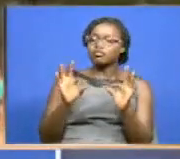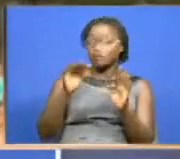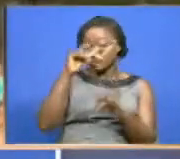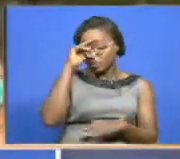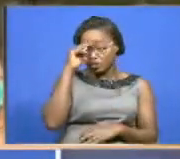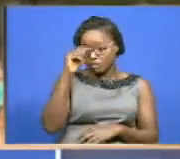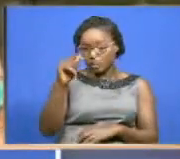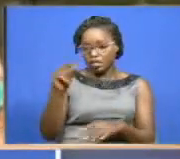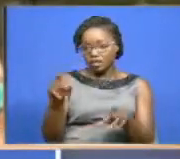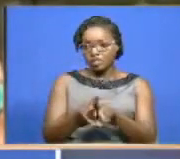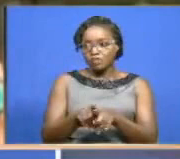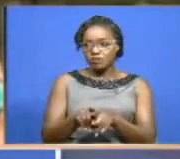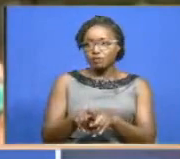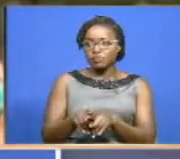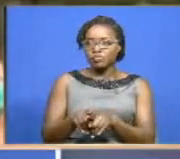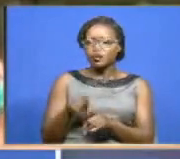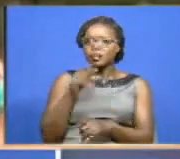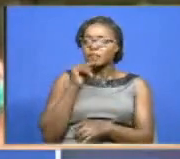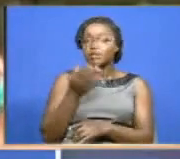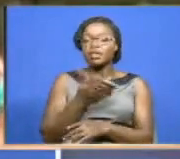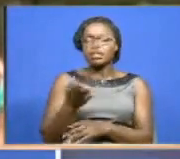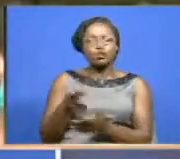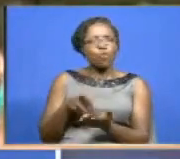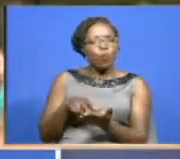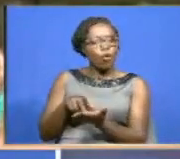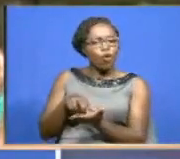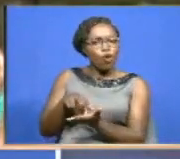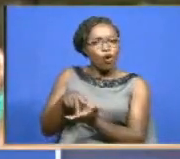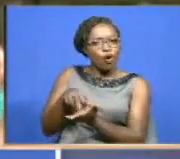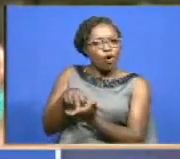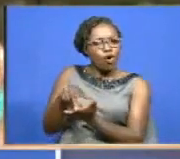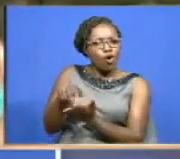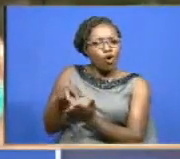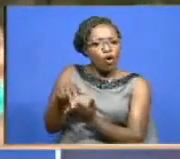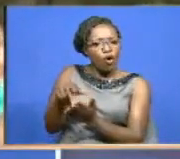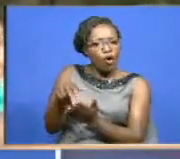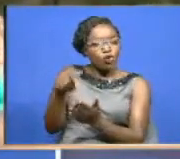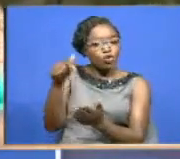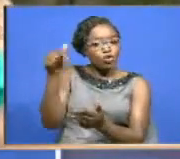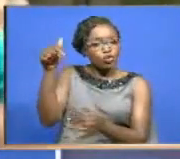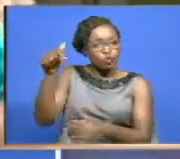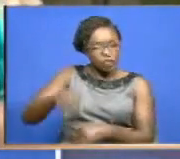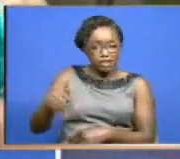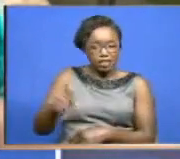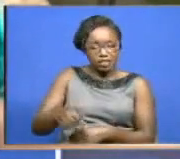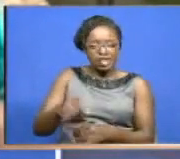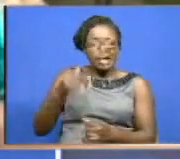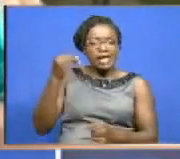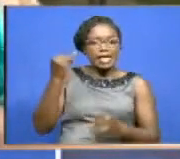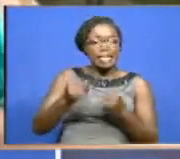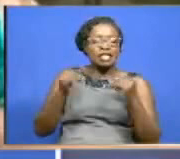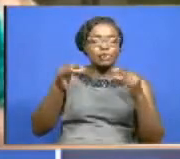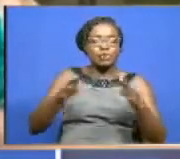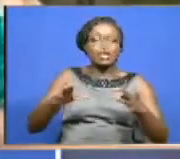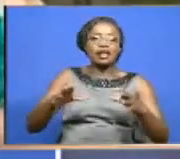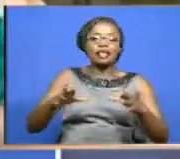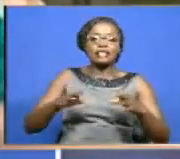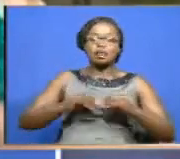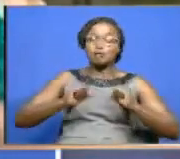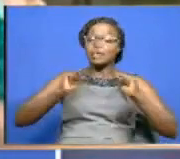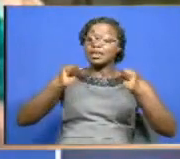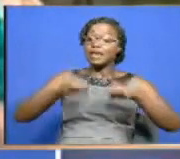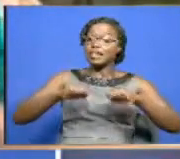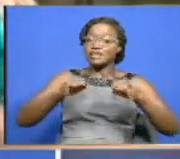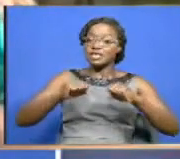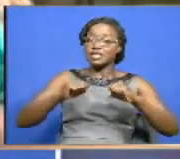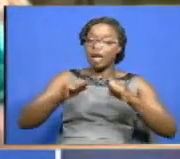wazee hawa tumetembea na wao hii safari na leo tumefika mwisho. Na tumekubaliana ya kwamba tutakuwa